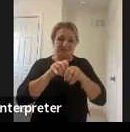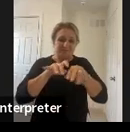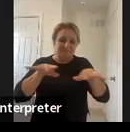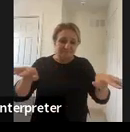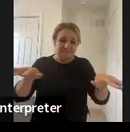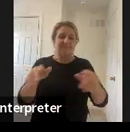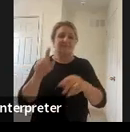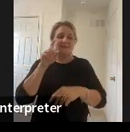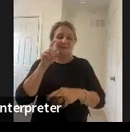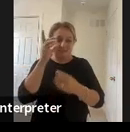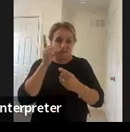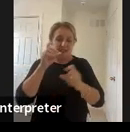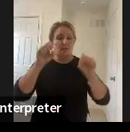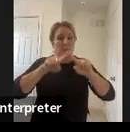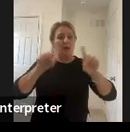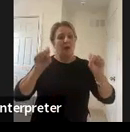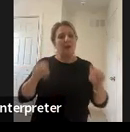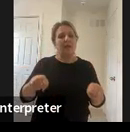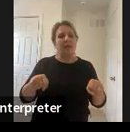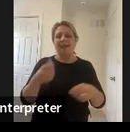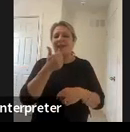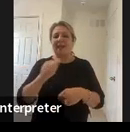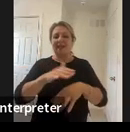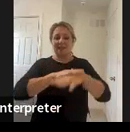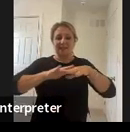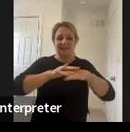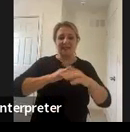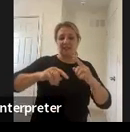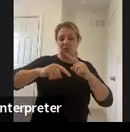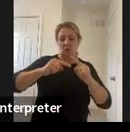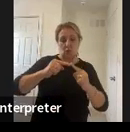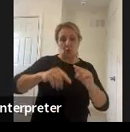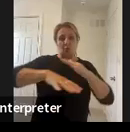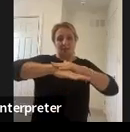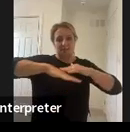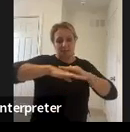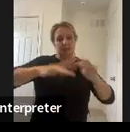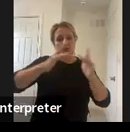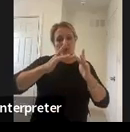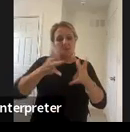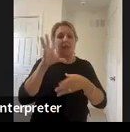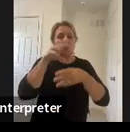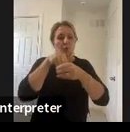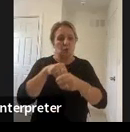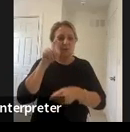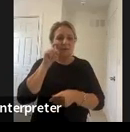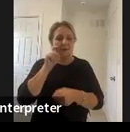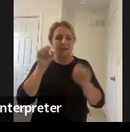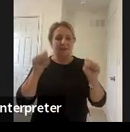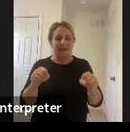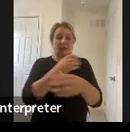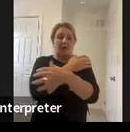but it can spread through any kind of skin-to-skin contact, and that includes sex. It also includes